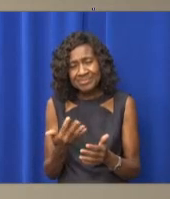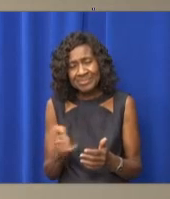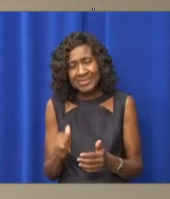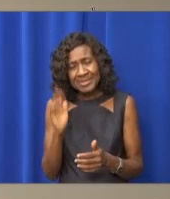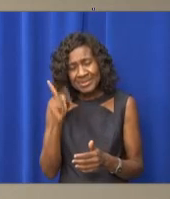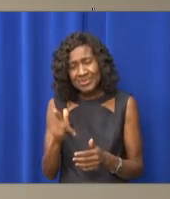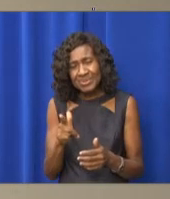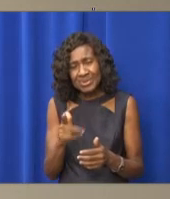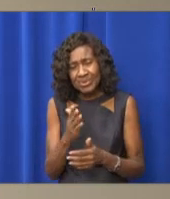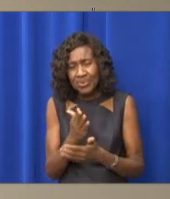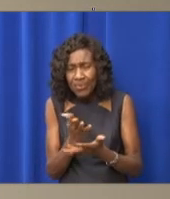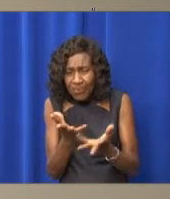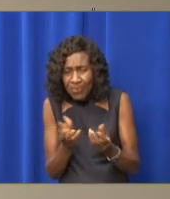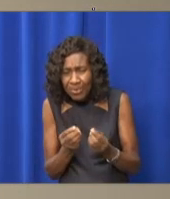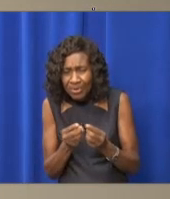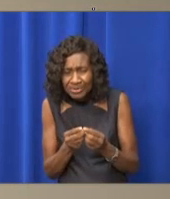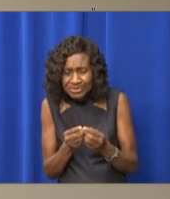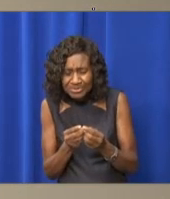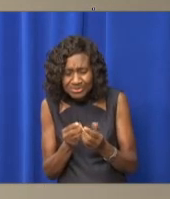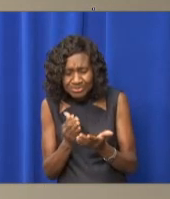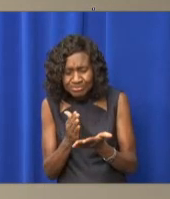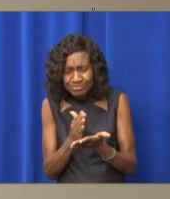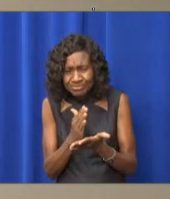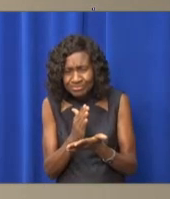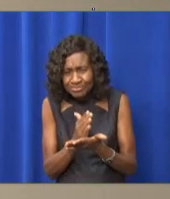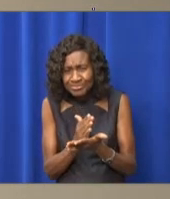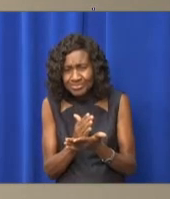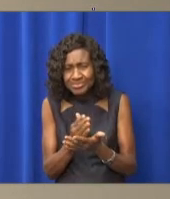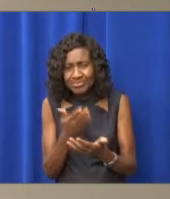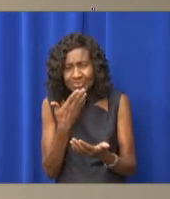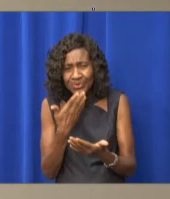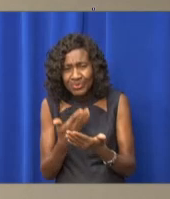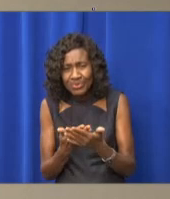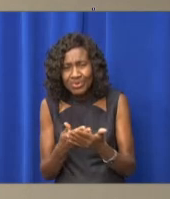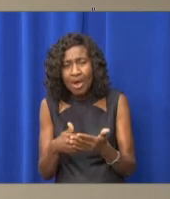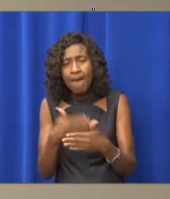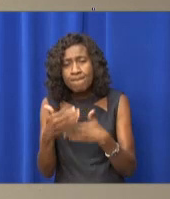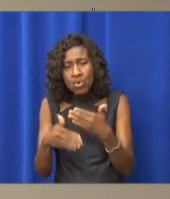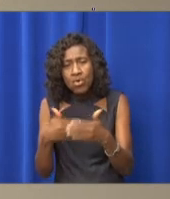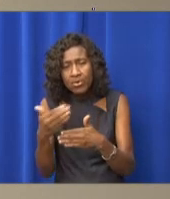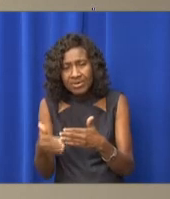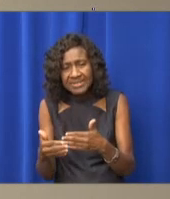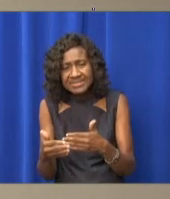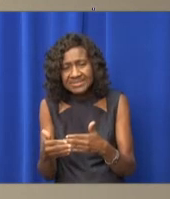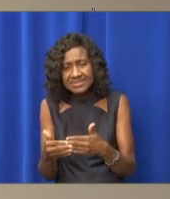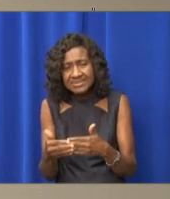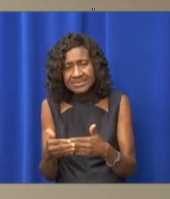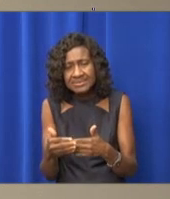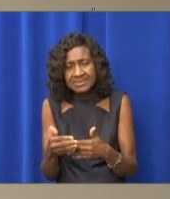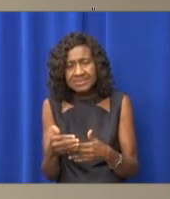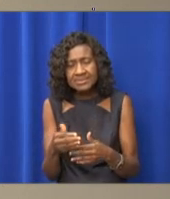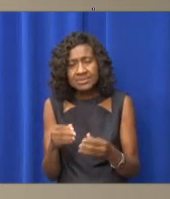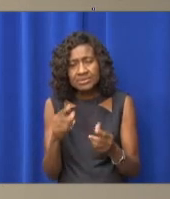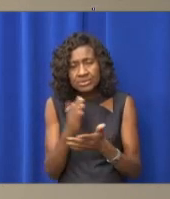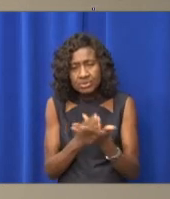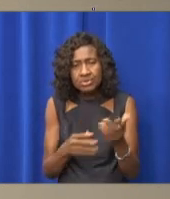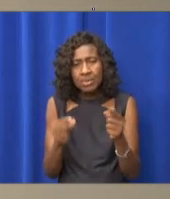progress, and I think we have made good progress. The old African proverb says,